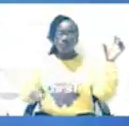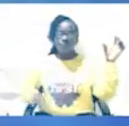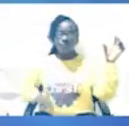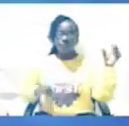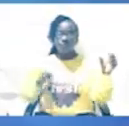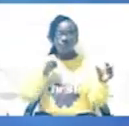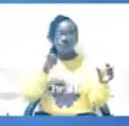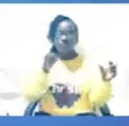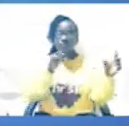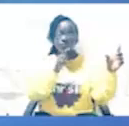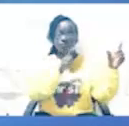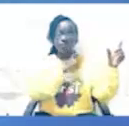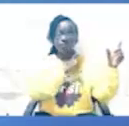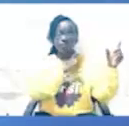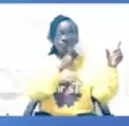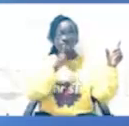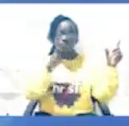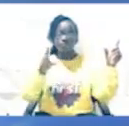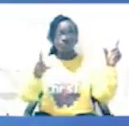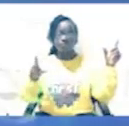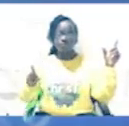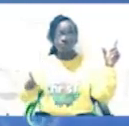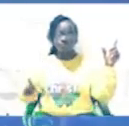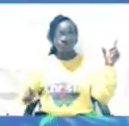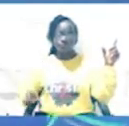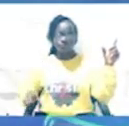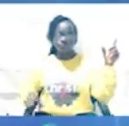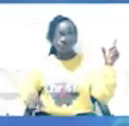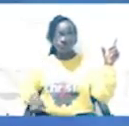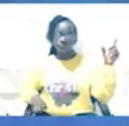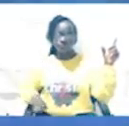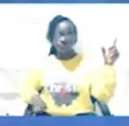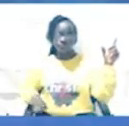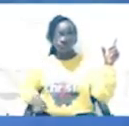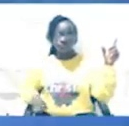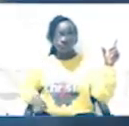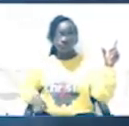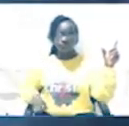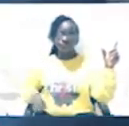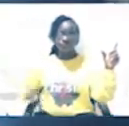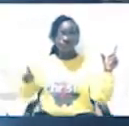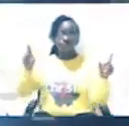Jesus is Lord. Oh, you rise.